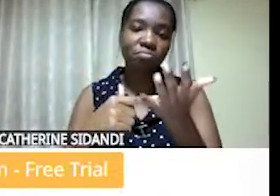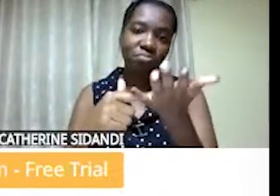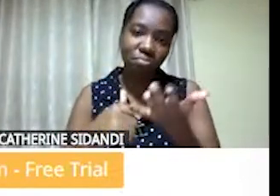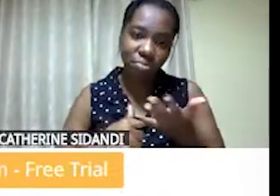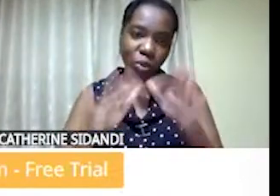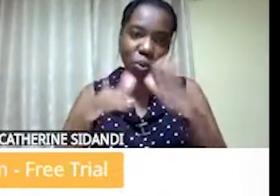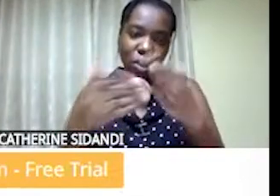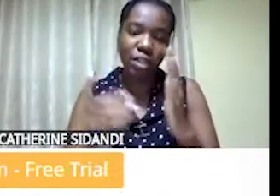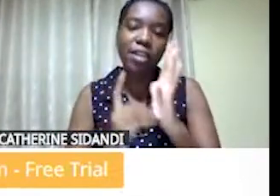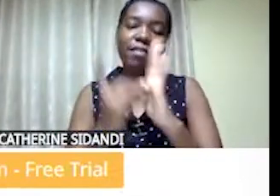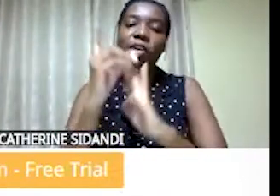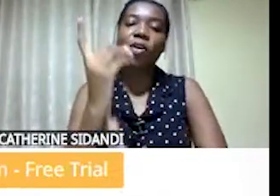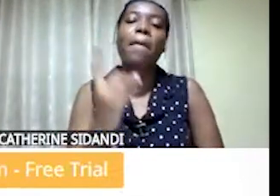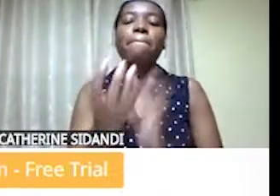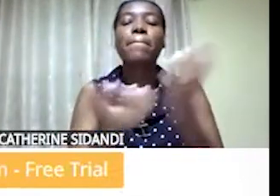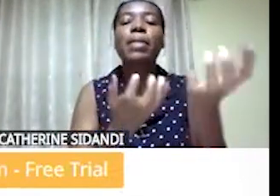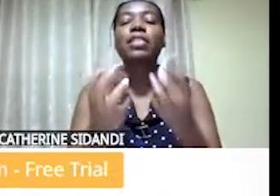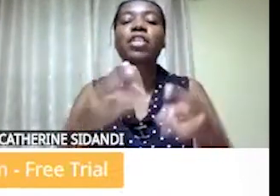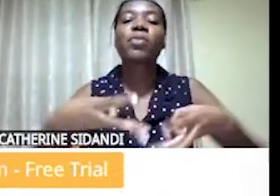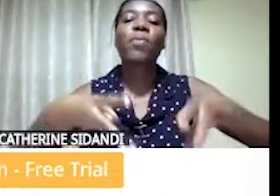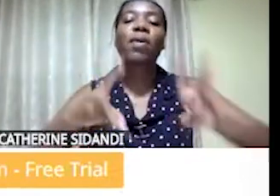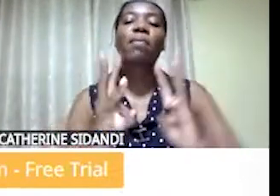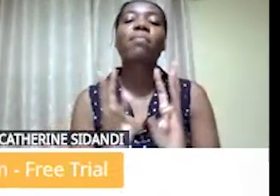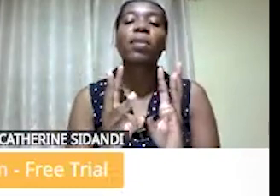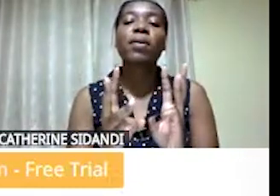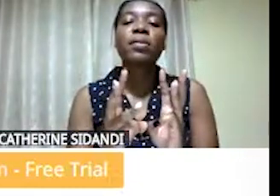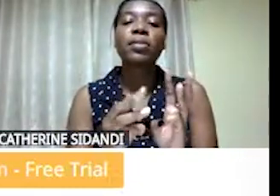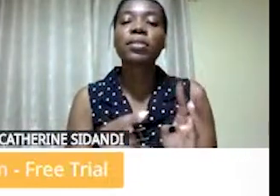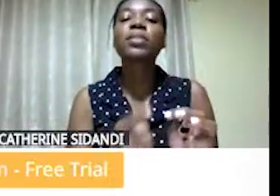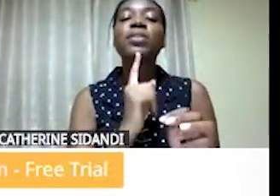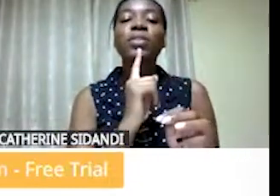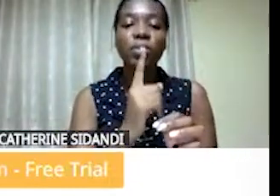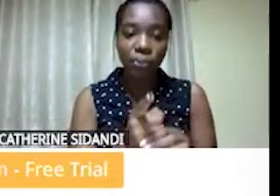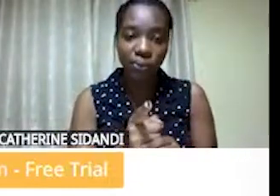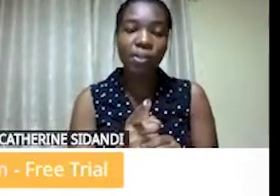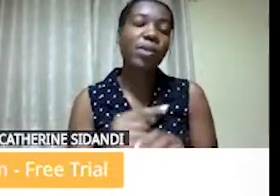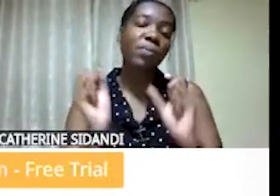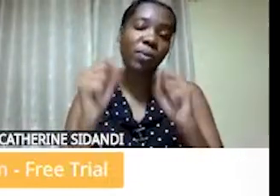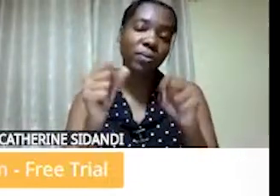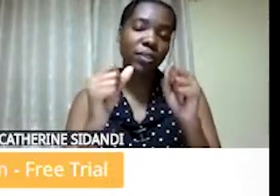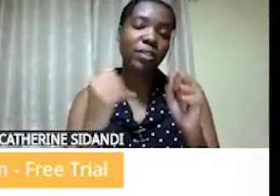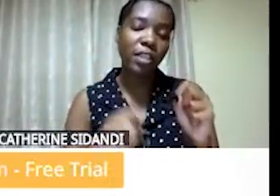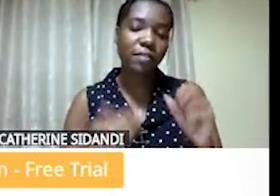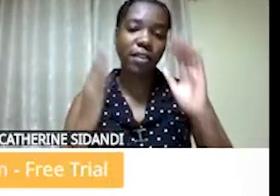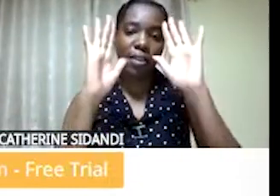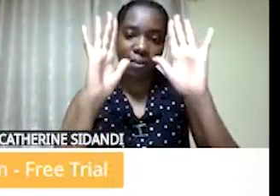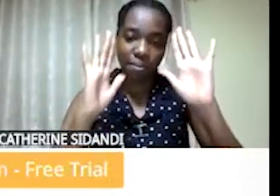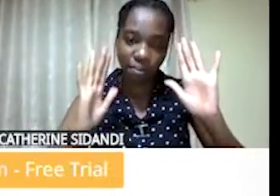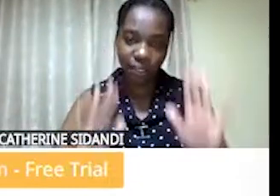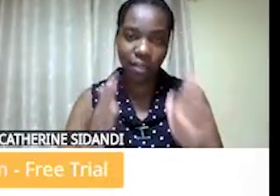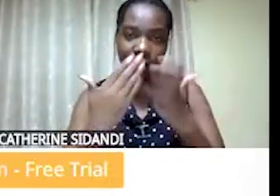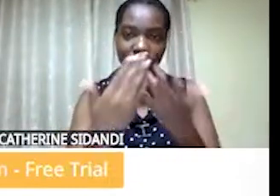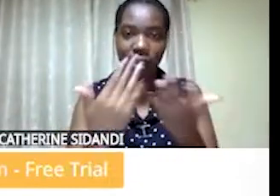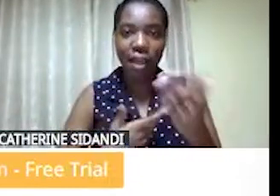developing a winning business strategy. But for today, I'll just focus on the important nuggets that you need to follow